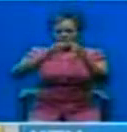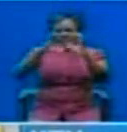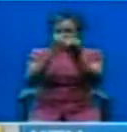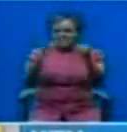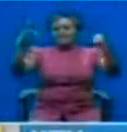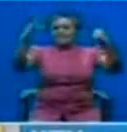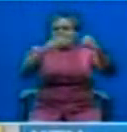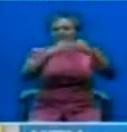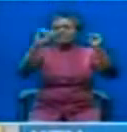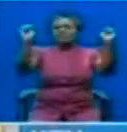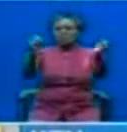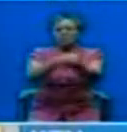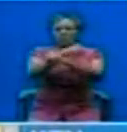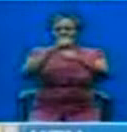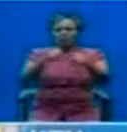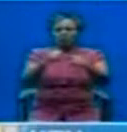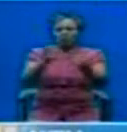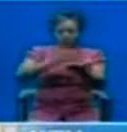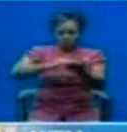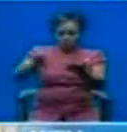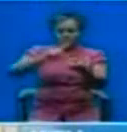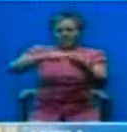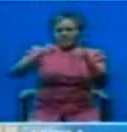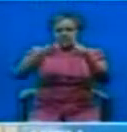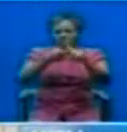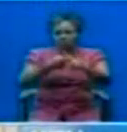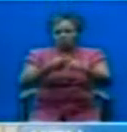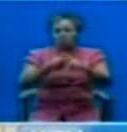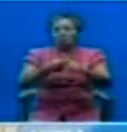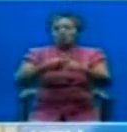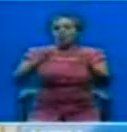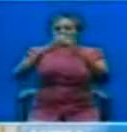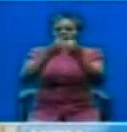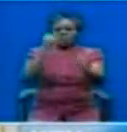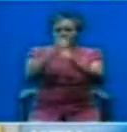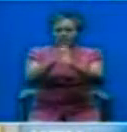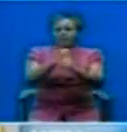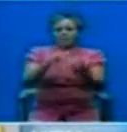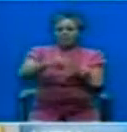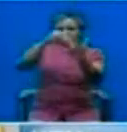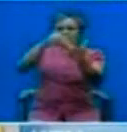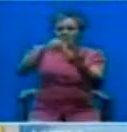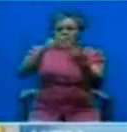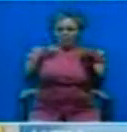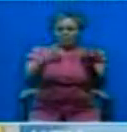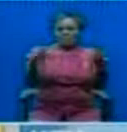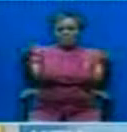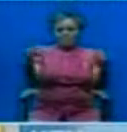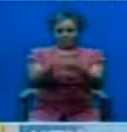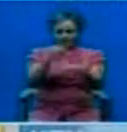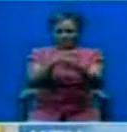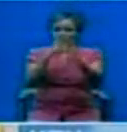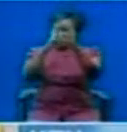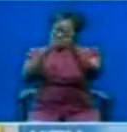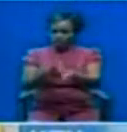country cannot execute simple Standard 2 classwork, especially in mathematics. This is according to a report released by